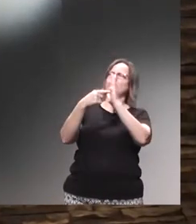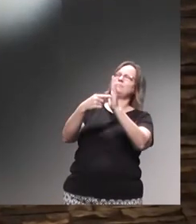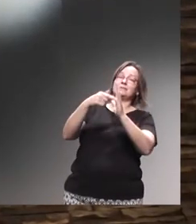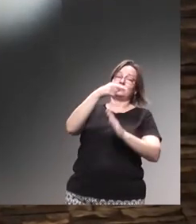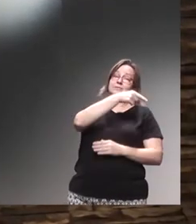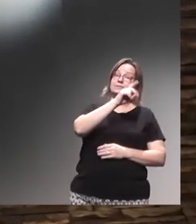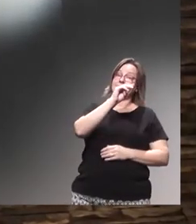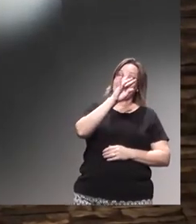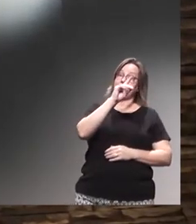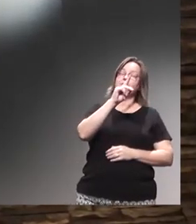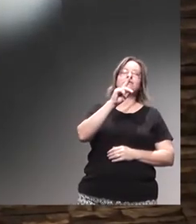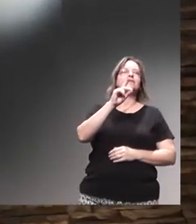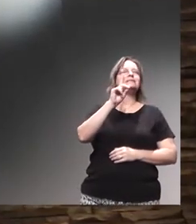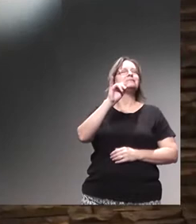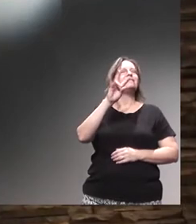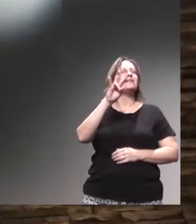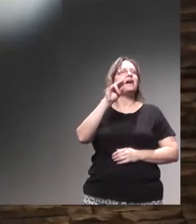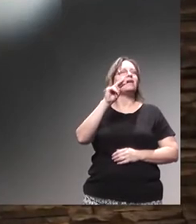humanity.